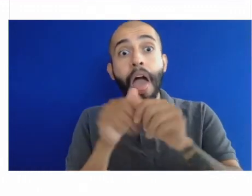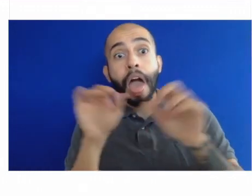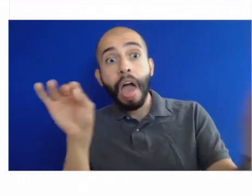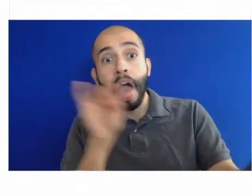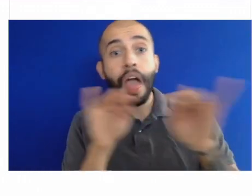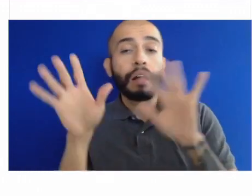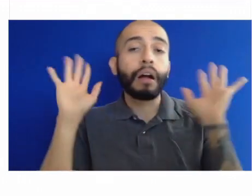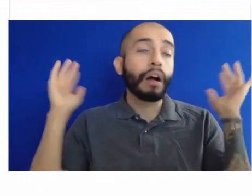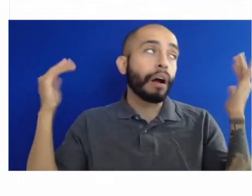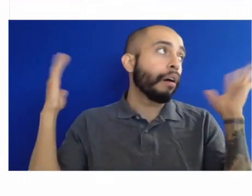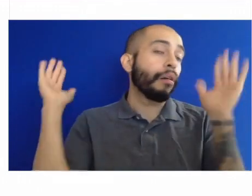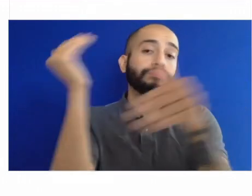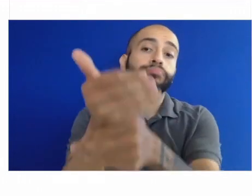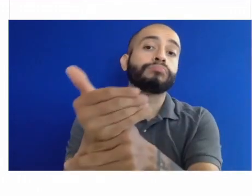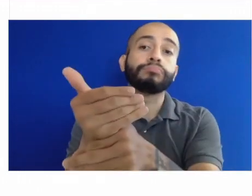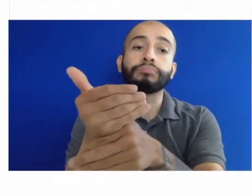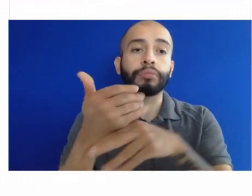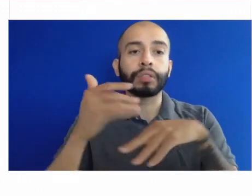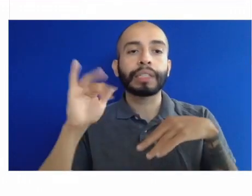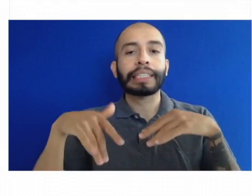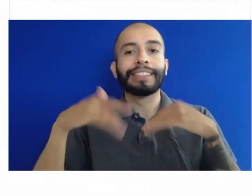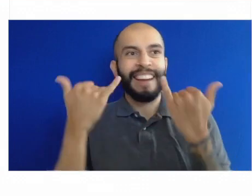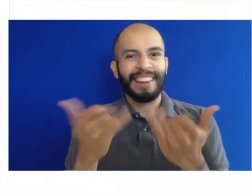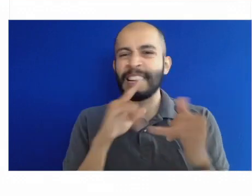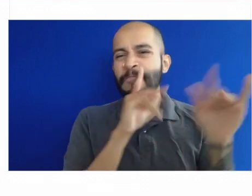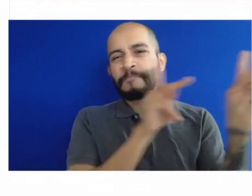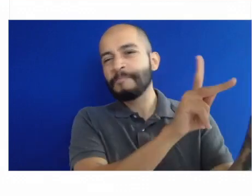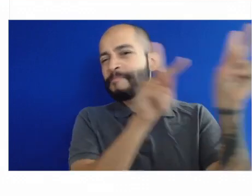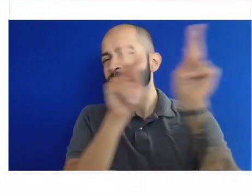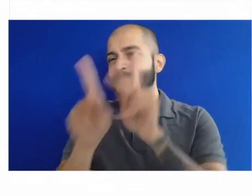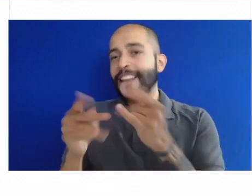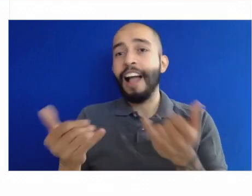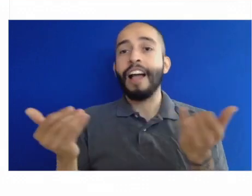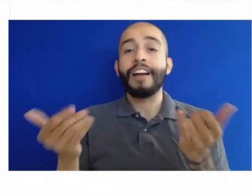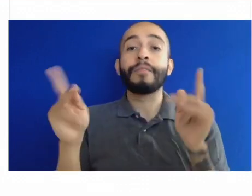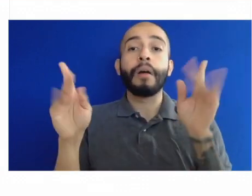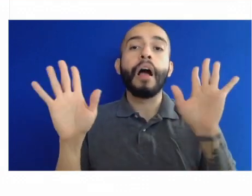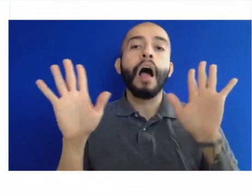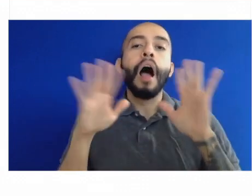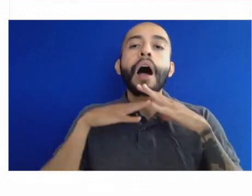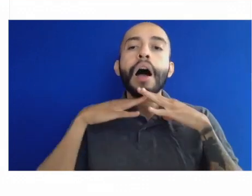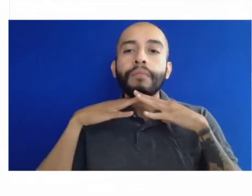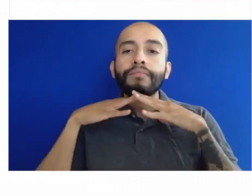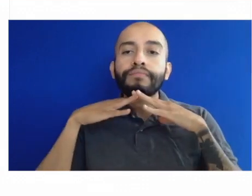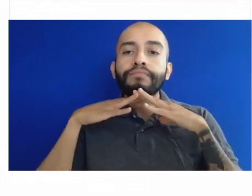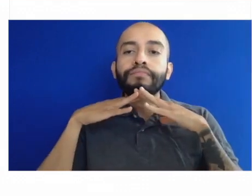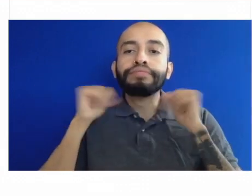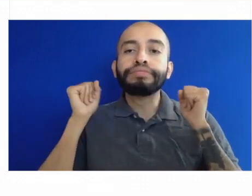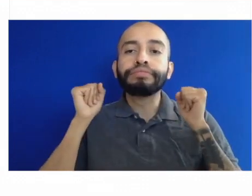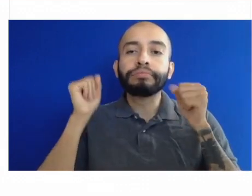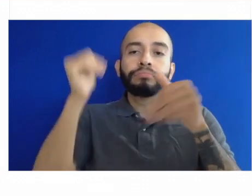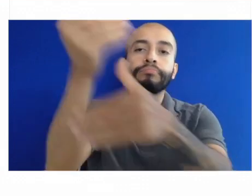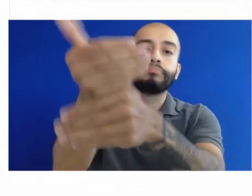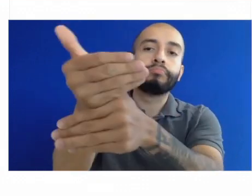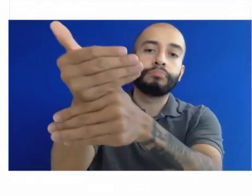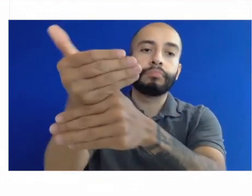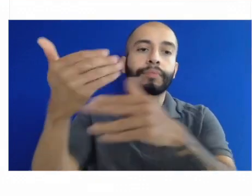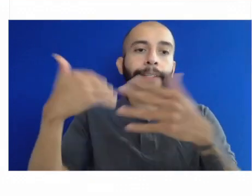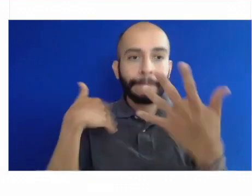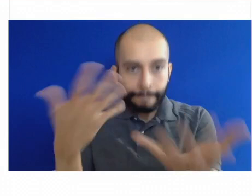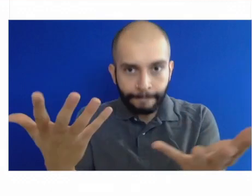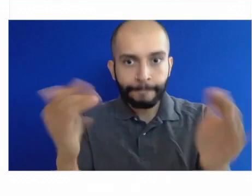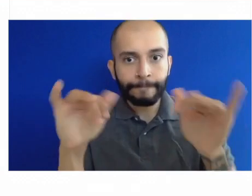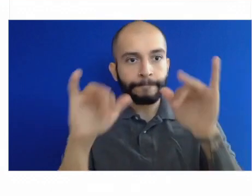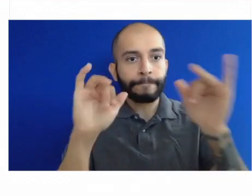the way in opening back up again. It was the governors. They made the decision to open up long before any public health